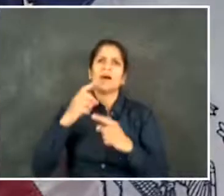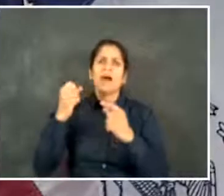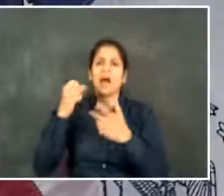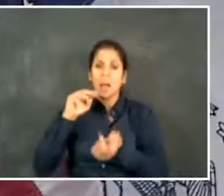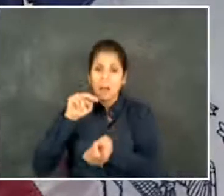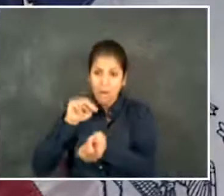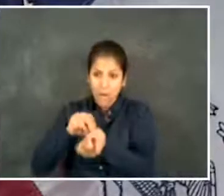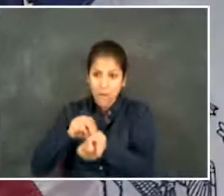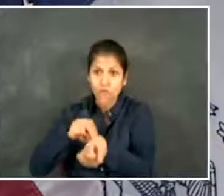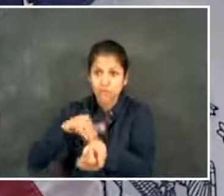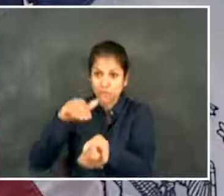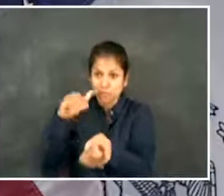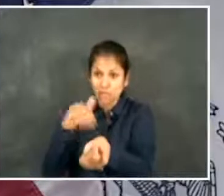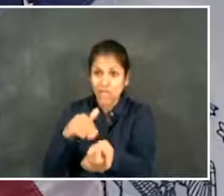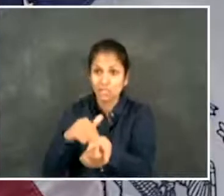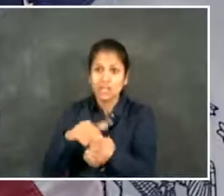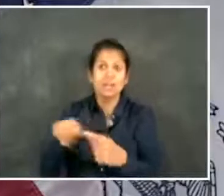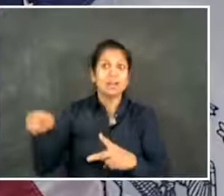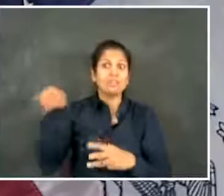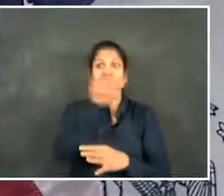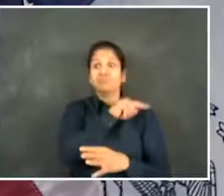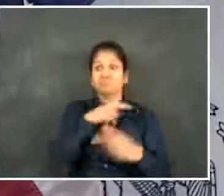battle. So